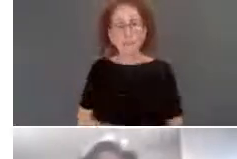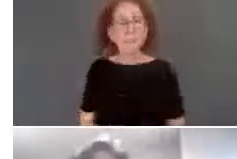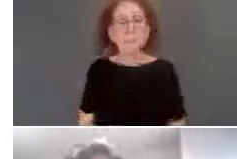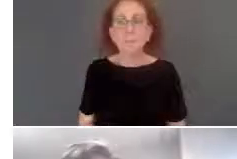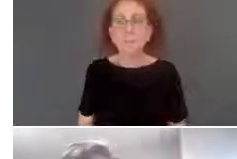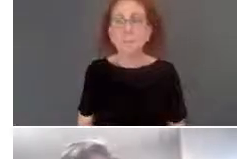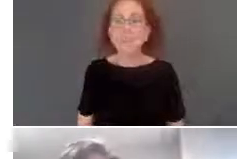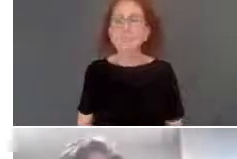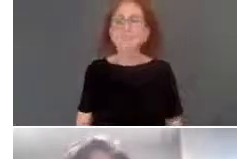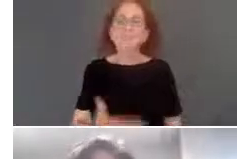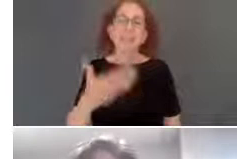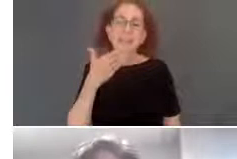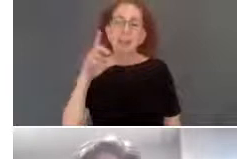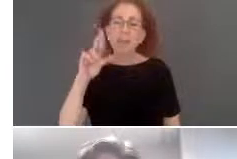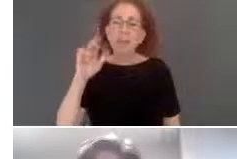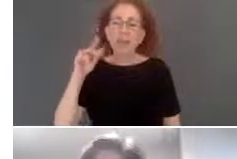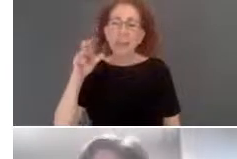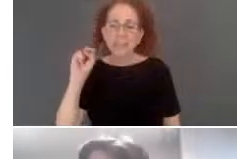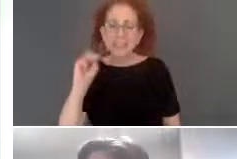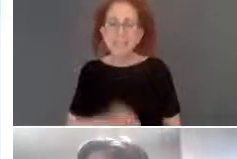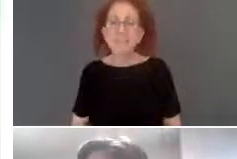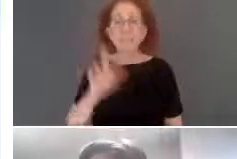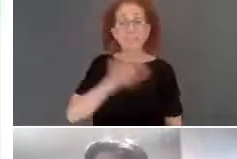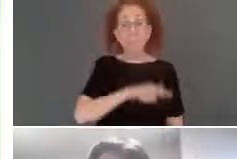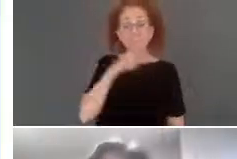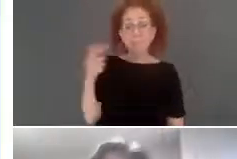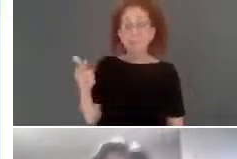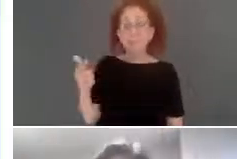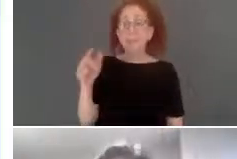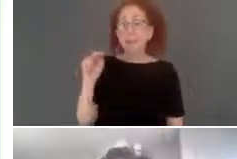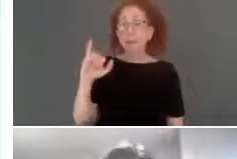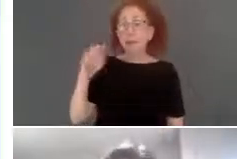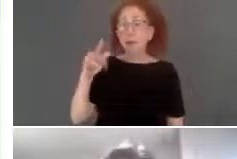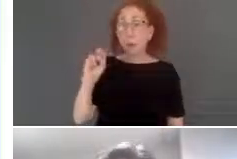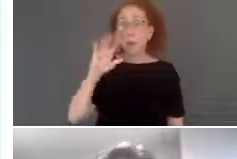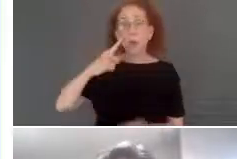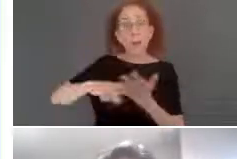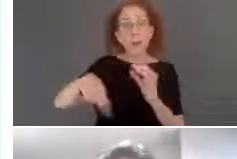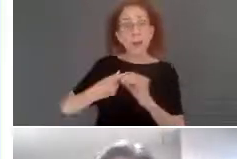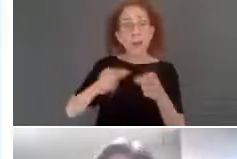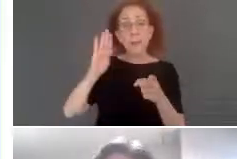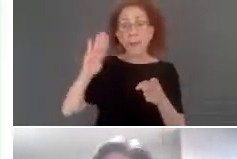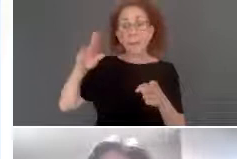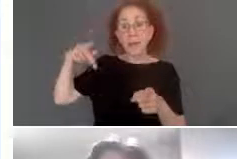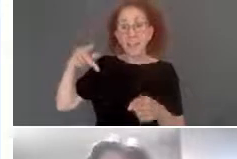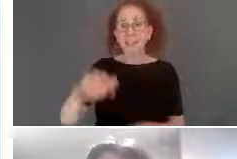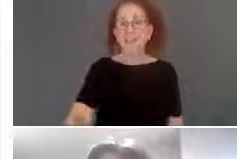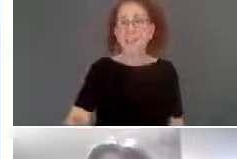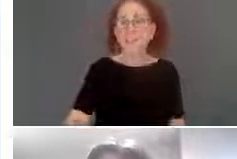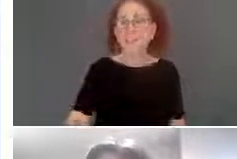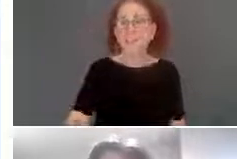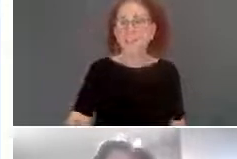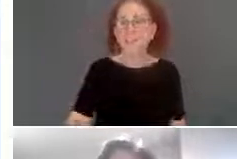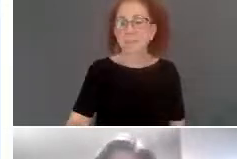Thank you, Dr. Epstein. I'll turn it over to Nicole, who's going to talk about Bounce Back Philly now. And we have a lot